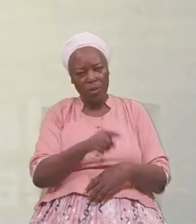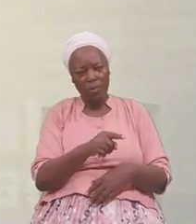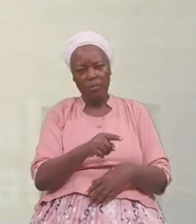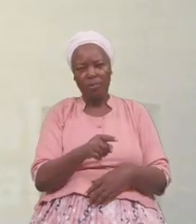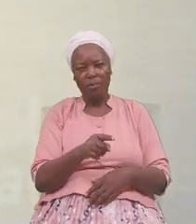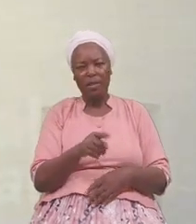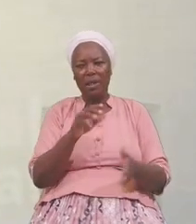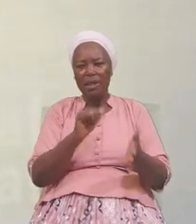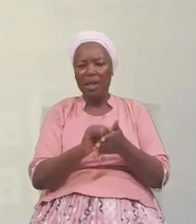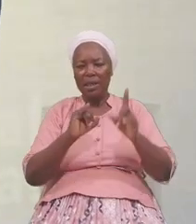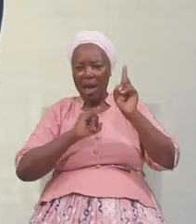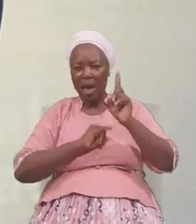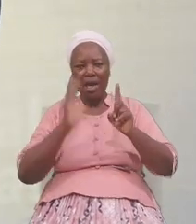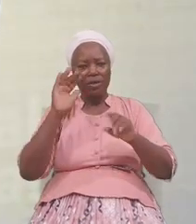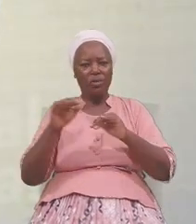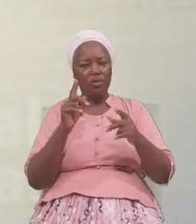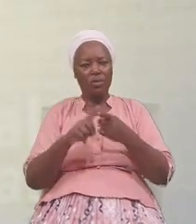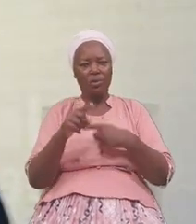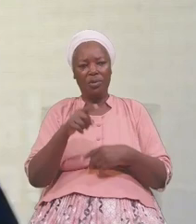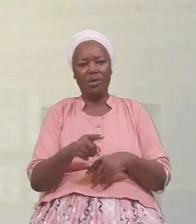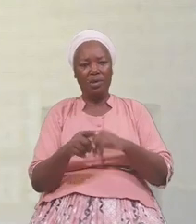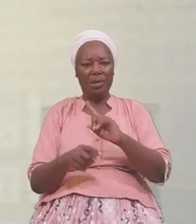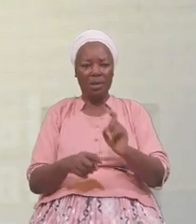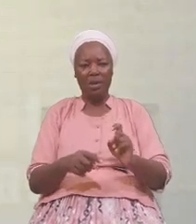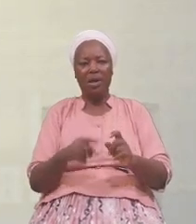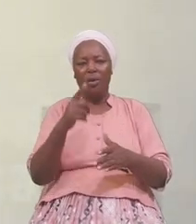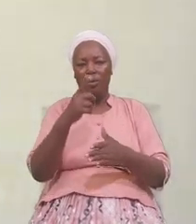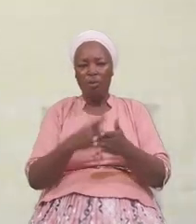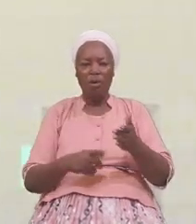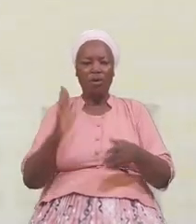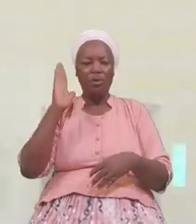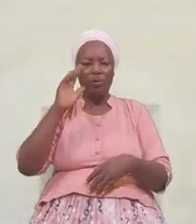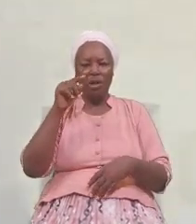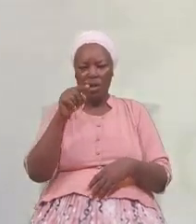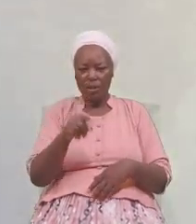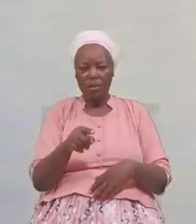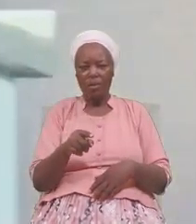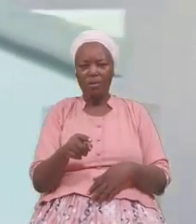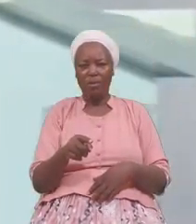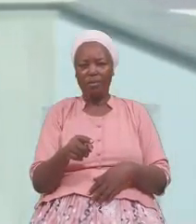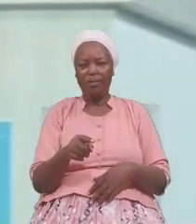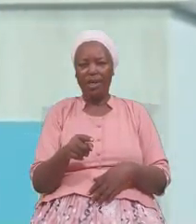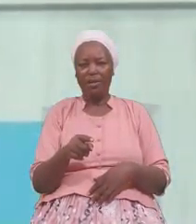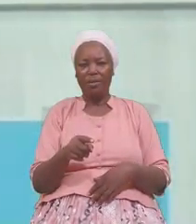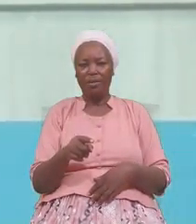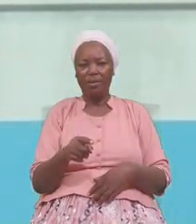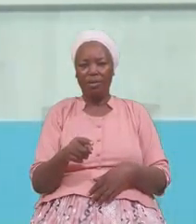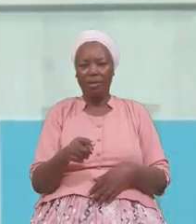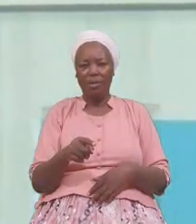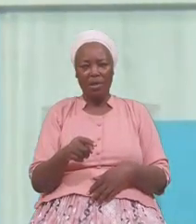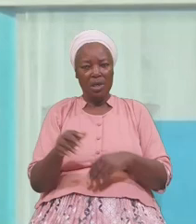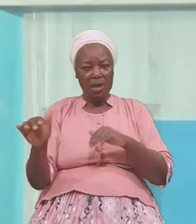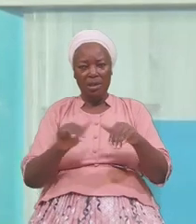I should do unto thee? What wilt thou? Didn't